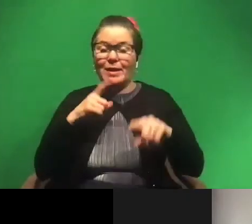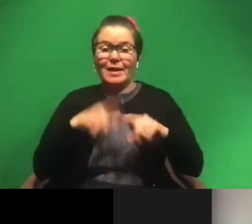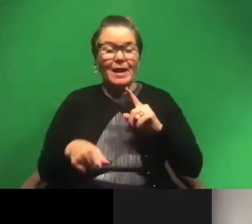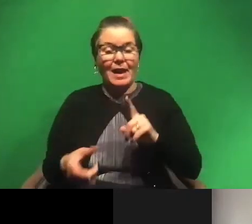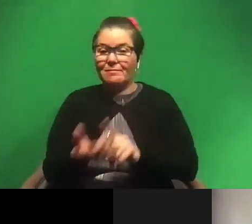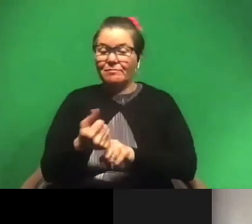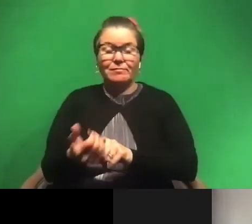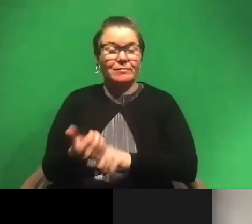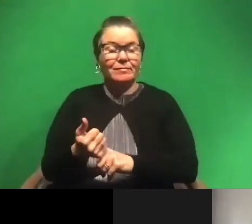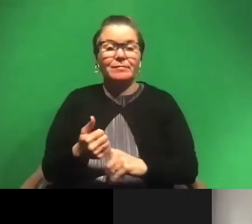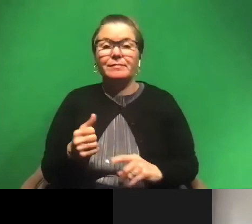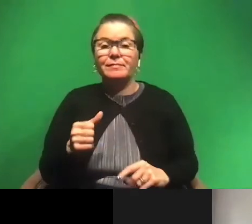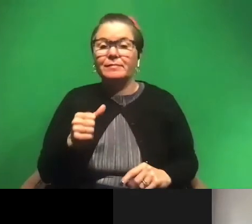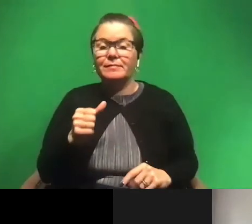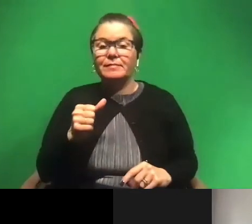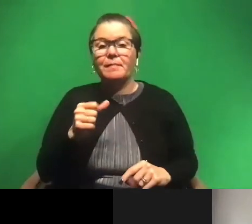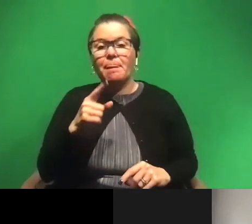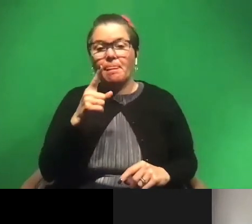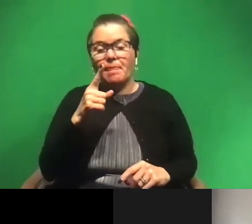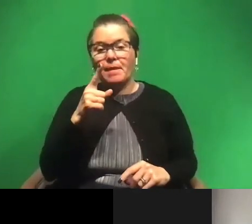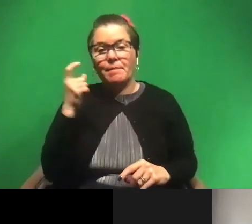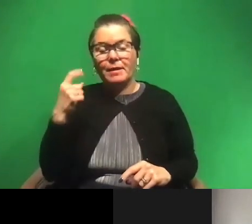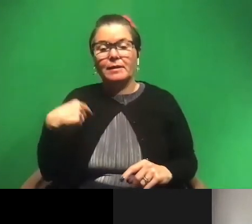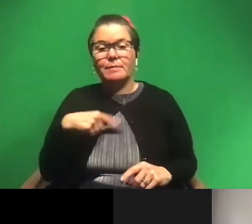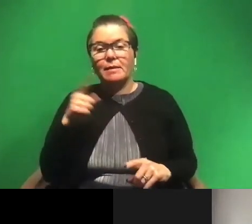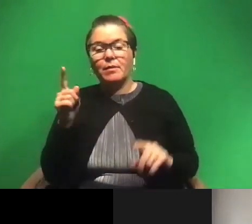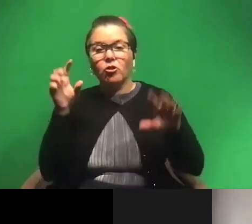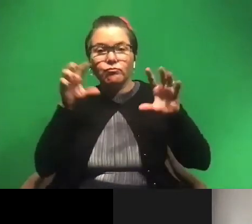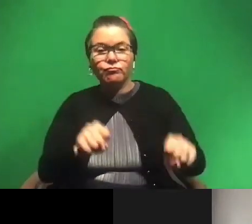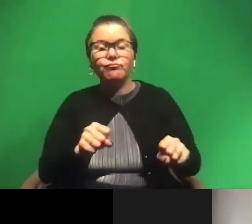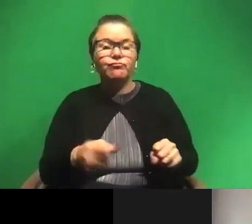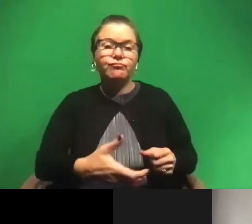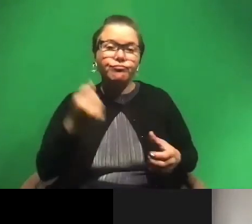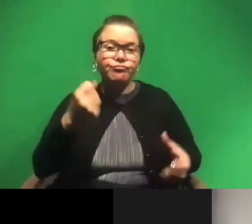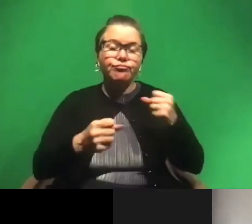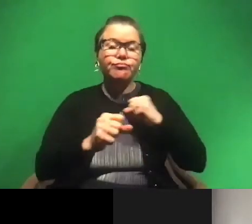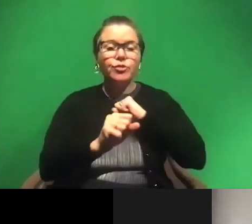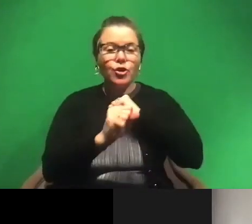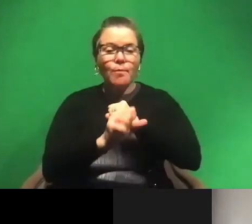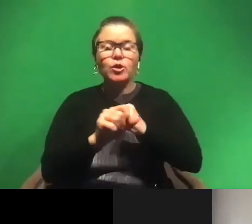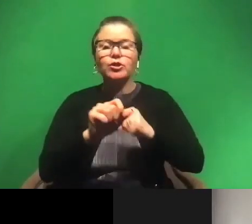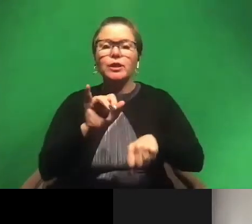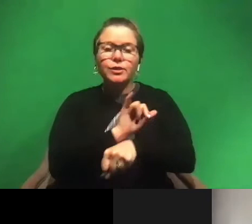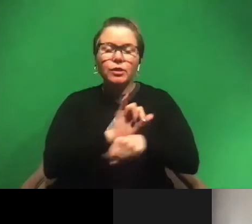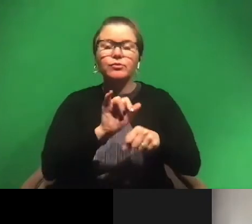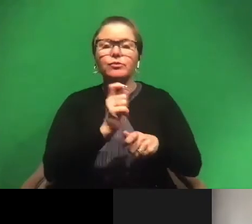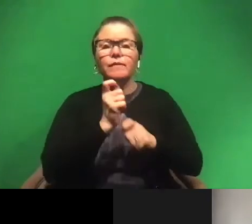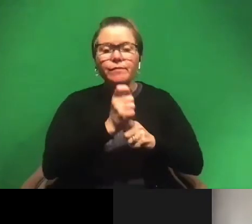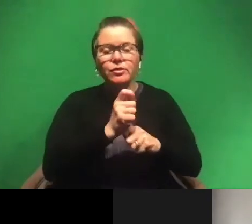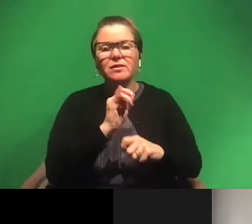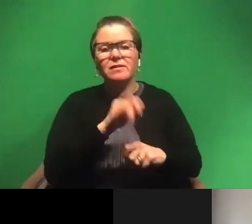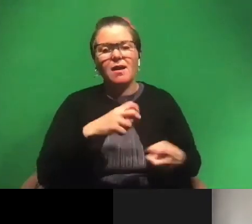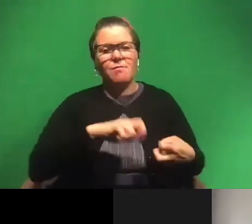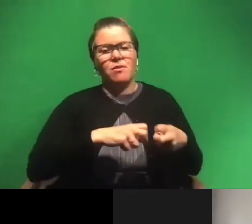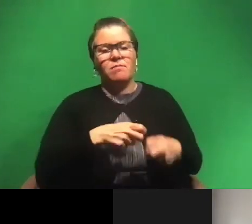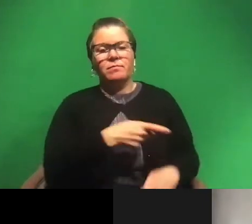that take. It's because of settlers that have come in and taken too many in the commercial fisheries and stuff like that. So